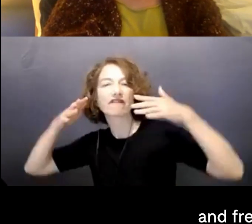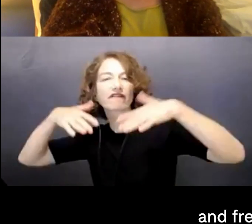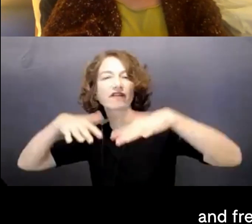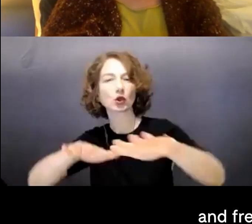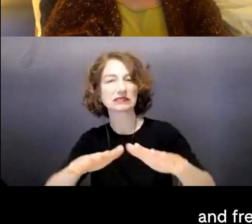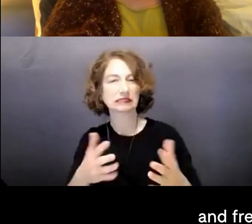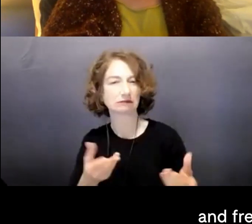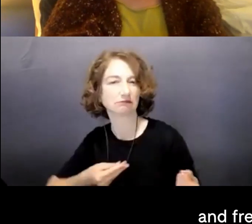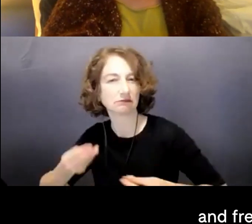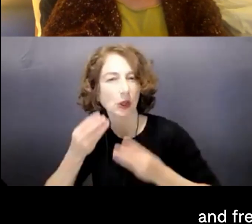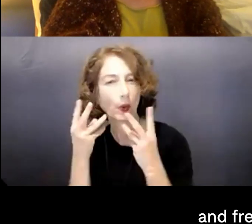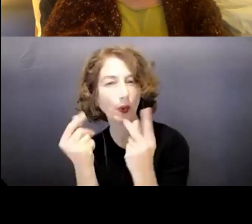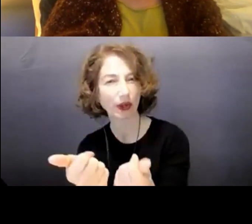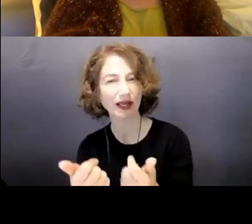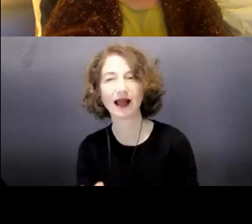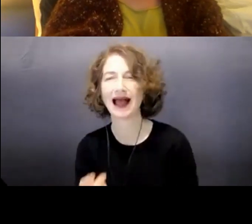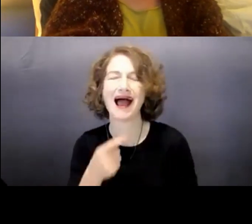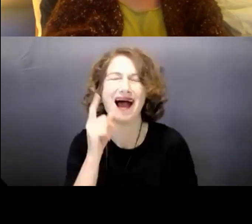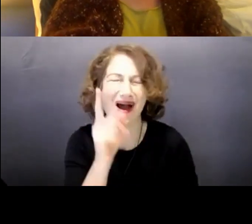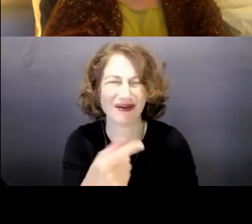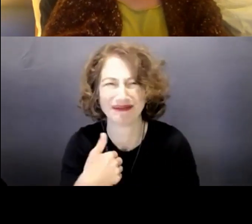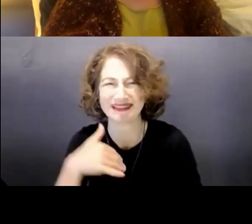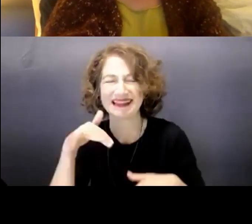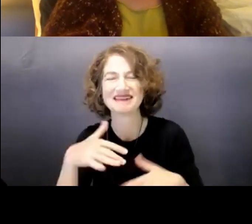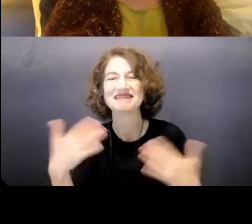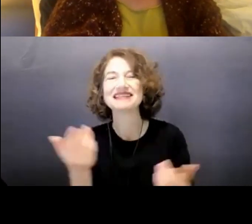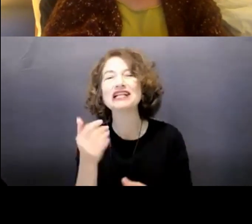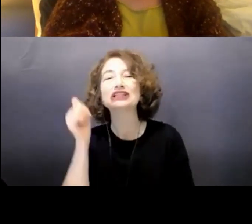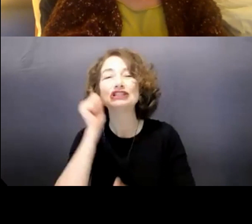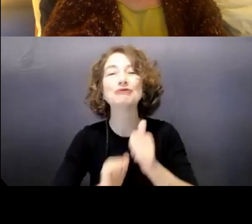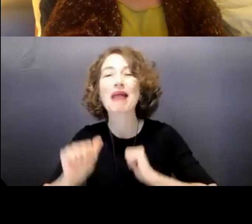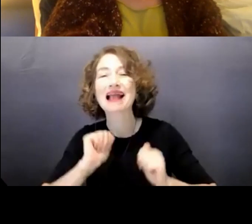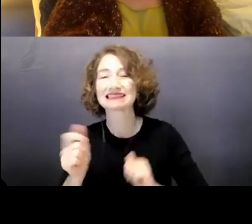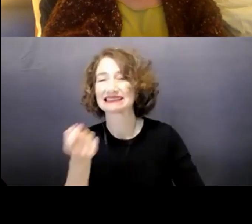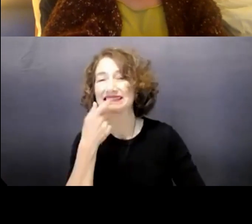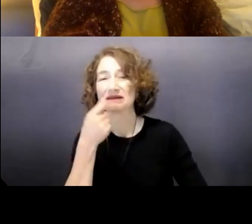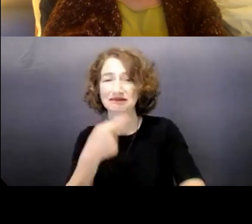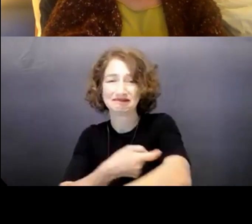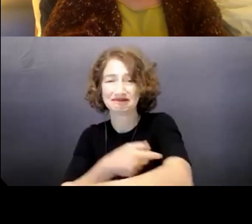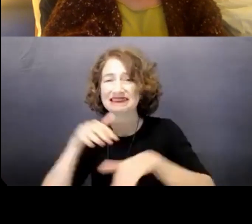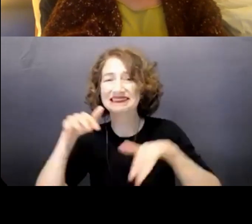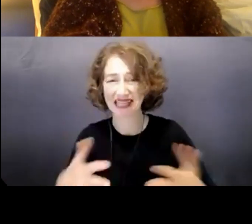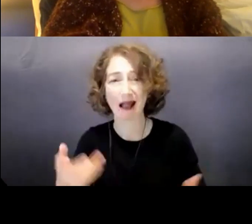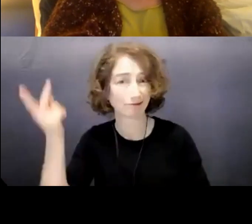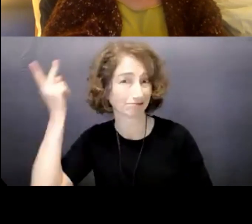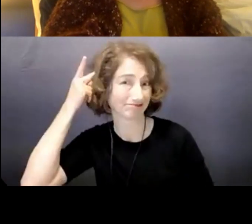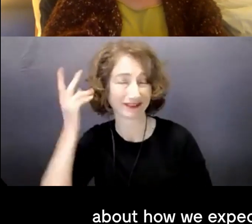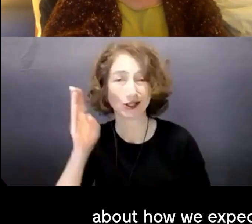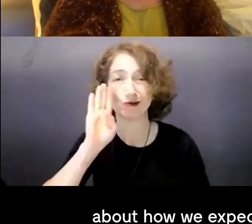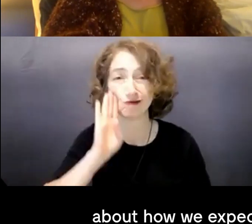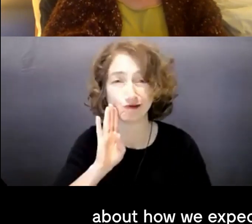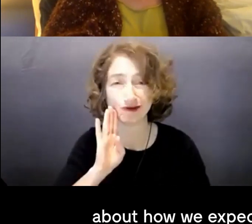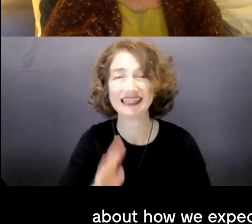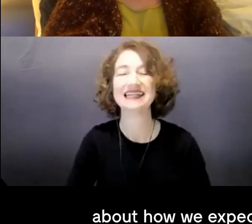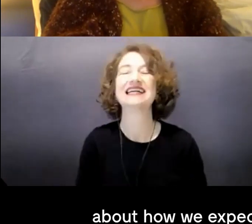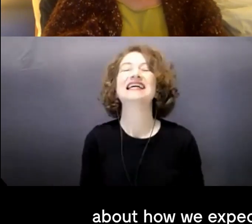on quite a few pain medications. So keep that in mind. I have a bit of an altered state of consciousness. So all of those things about